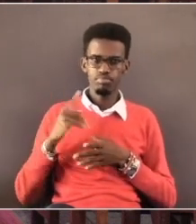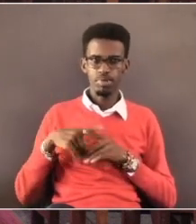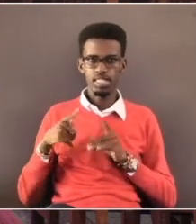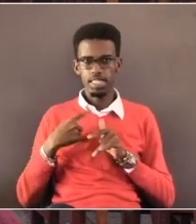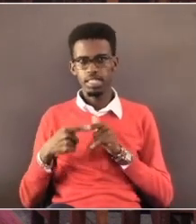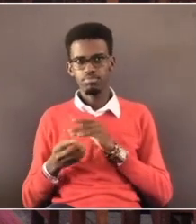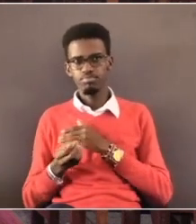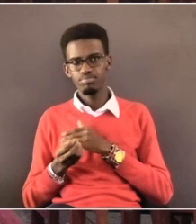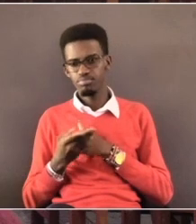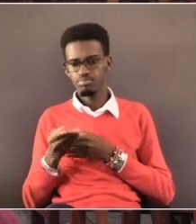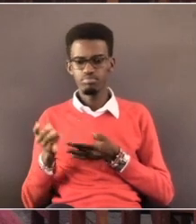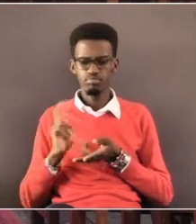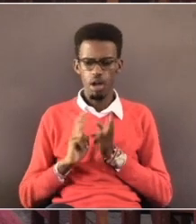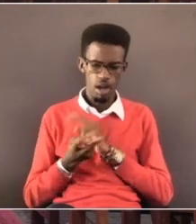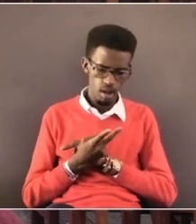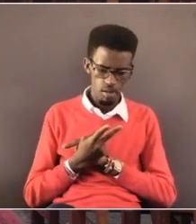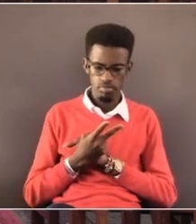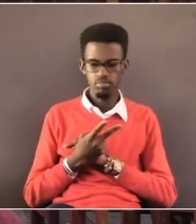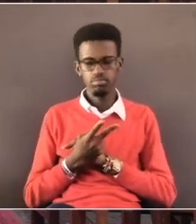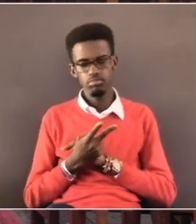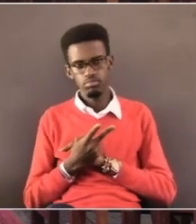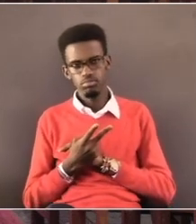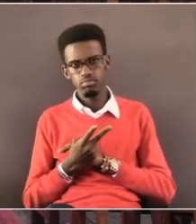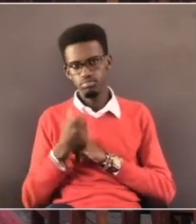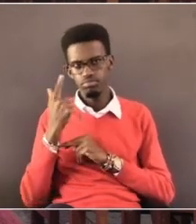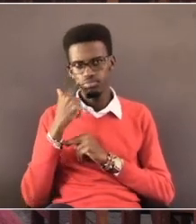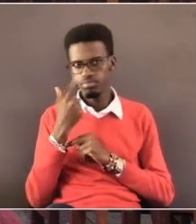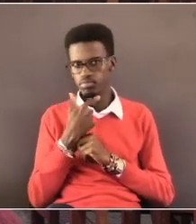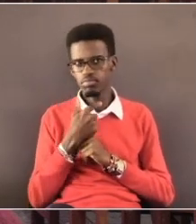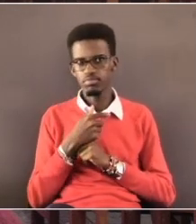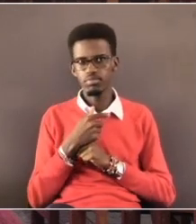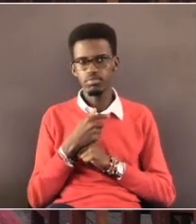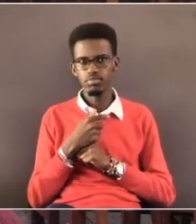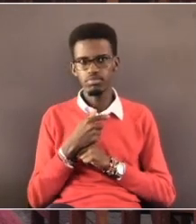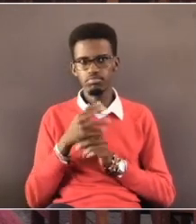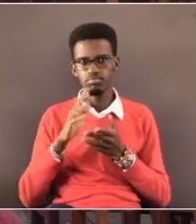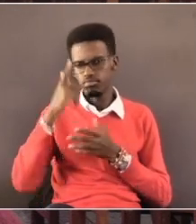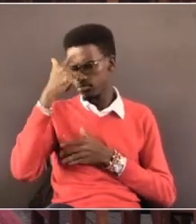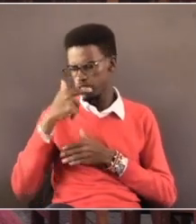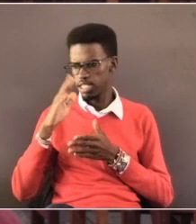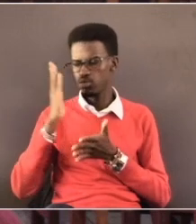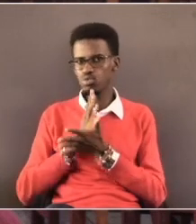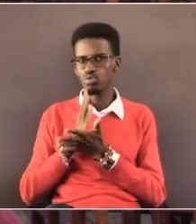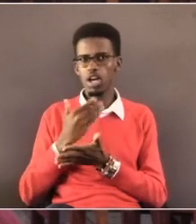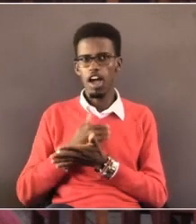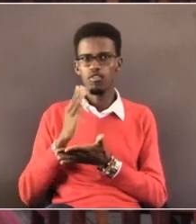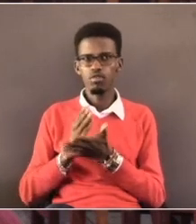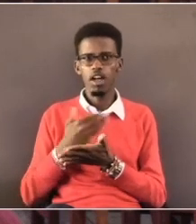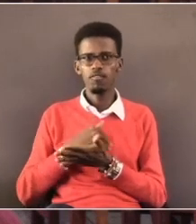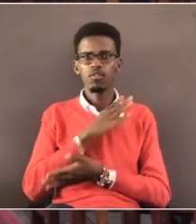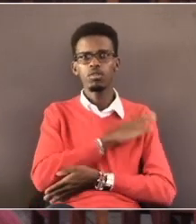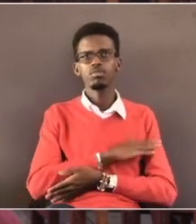not going to turn my eye to turn my neck or turn a blind eye to the fact that we have